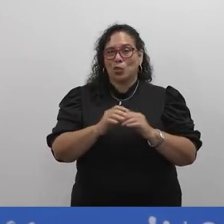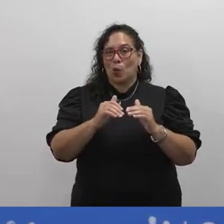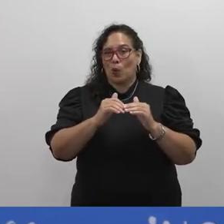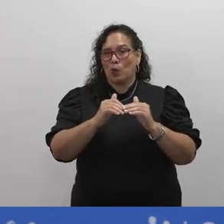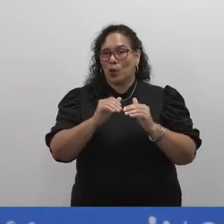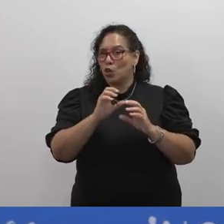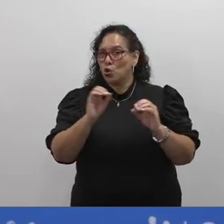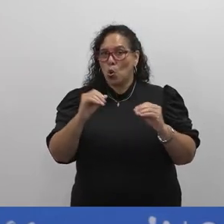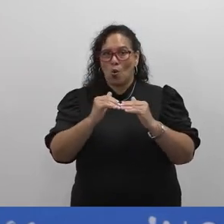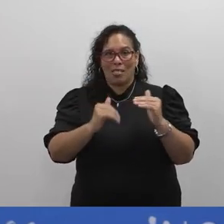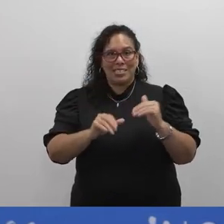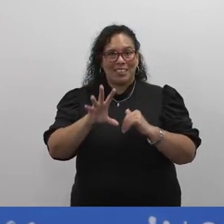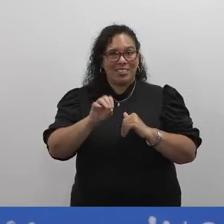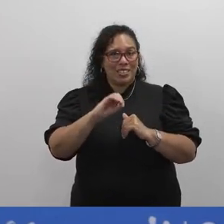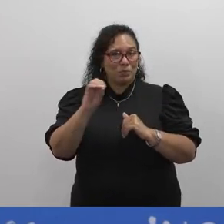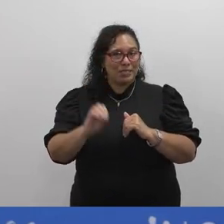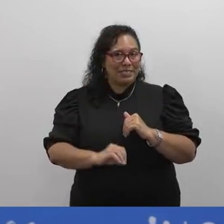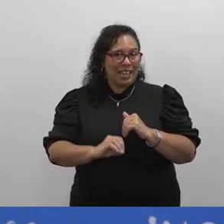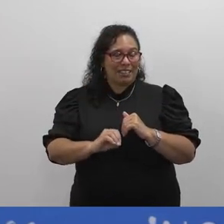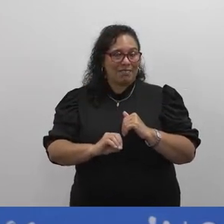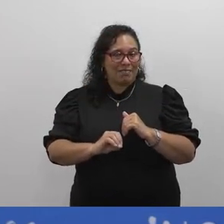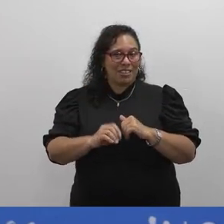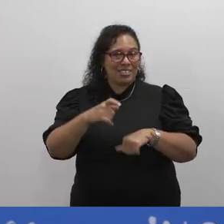time monitoring goals.